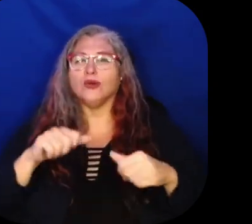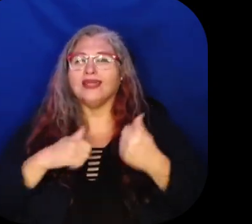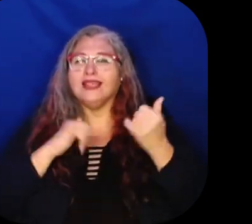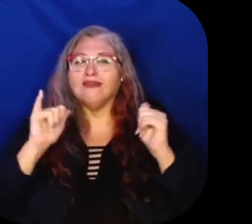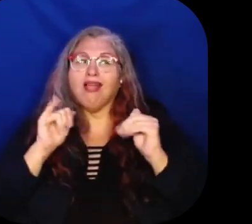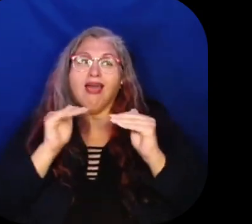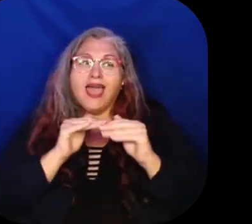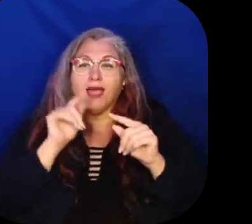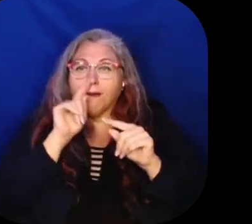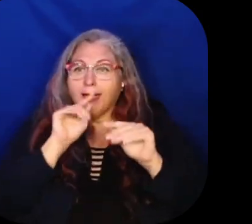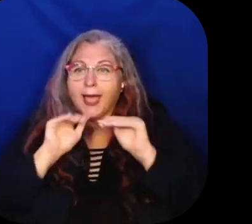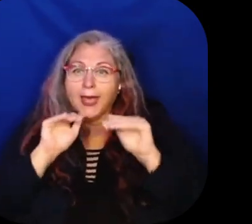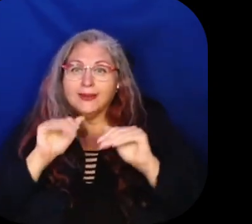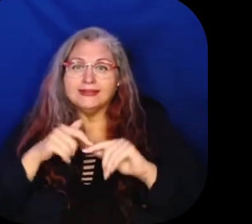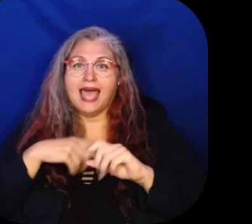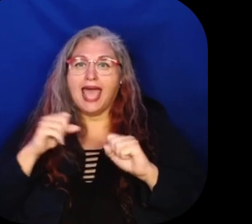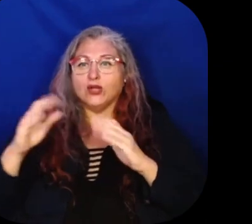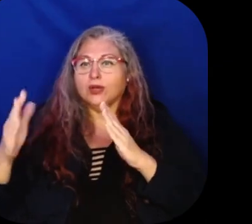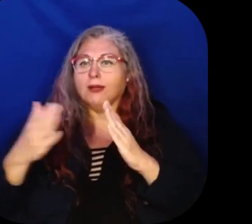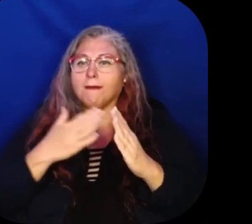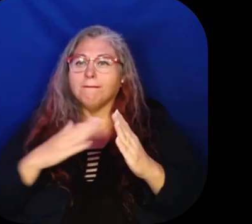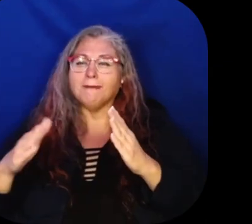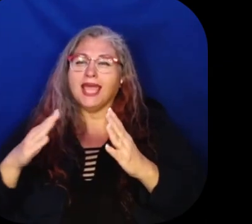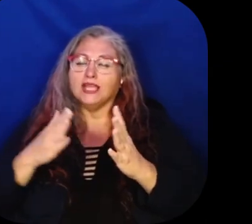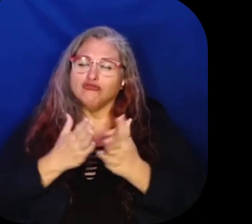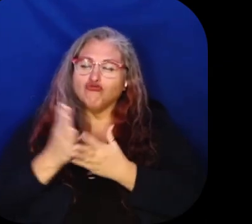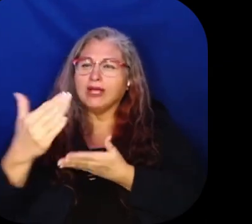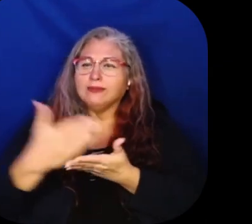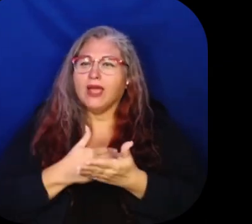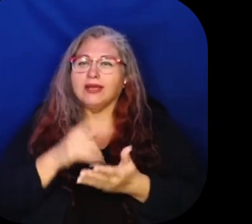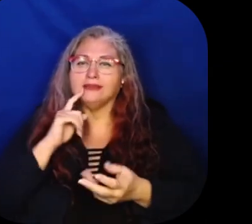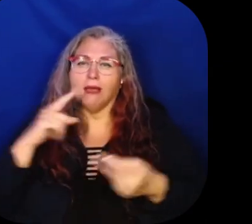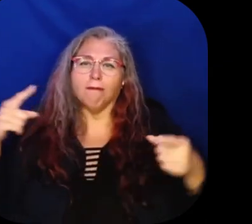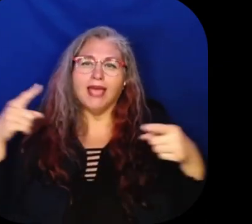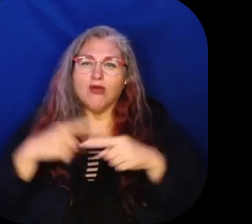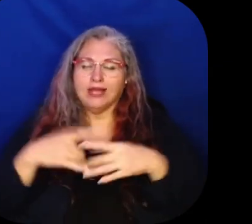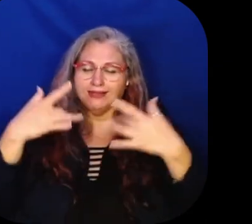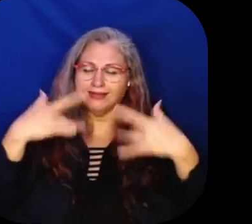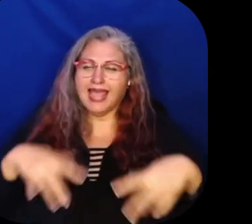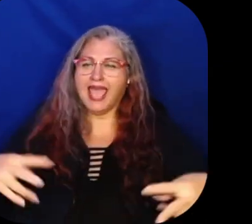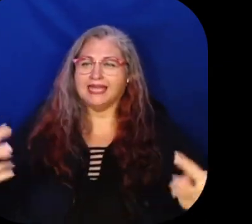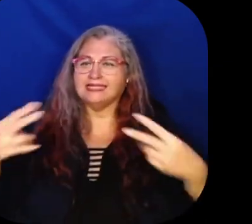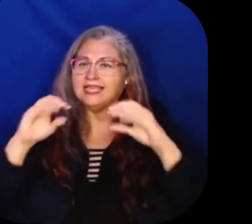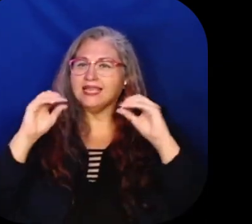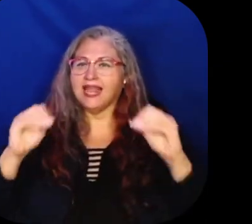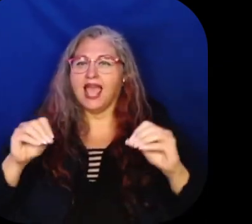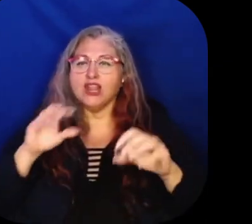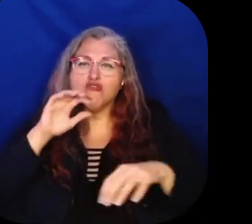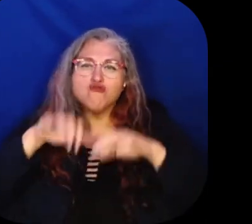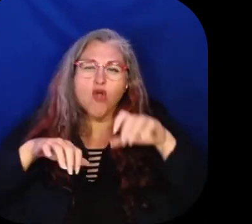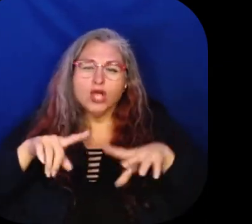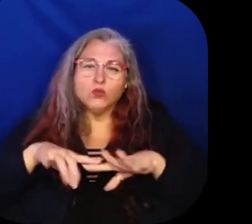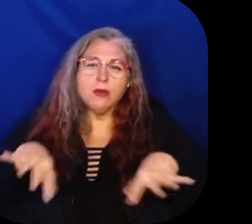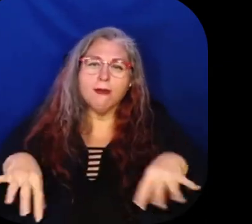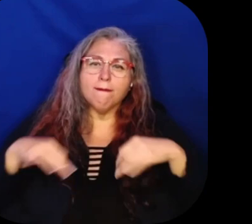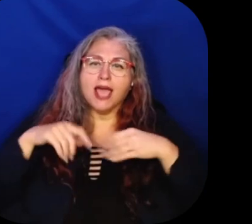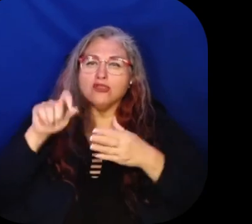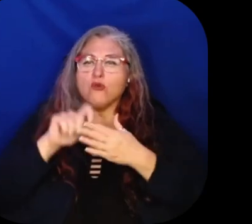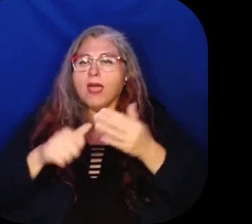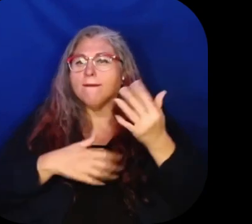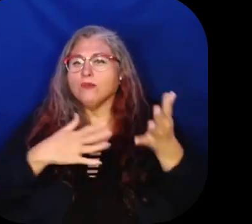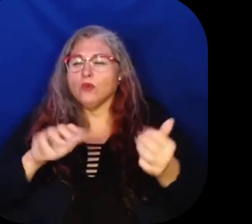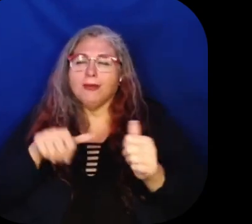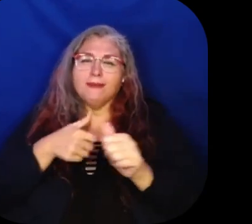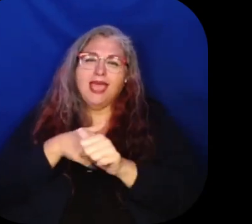could paint me transparent, paradox naked, unseen, crawl into soil blanket, write poems behind